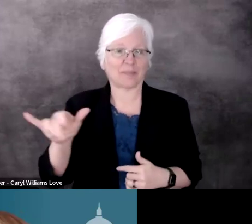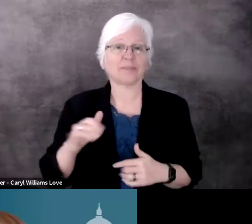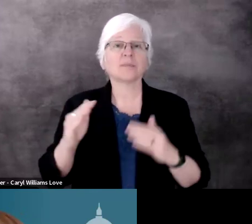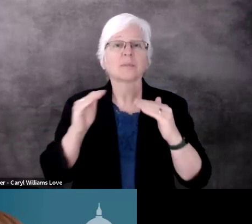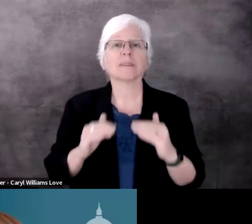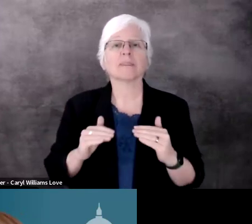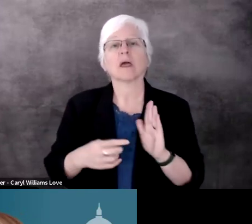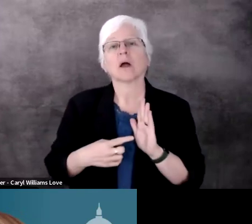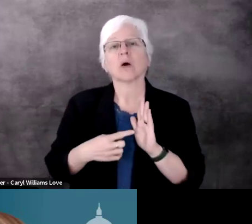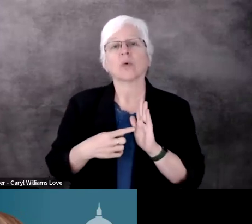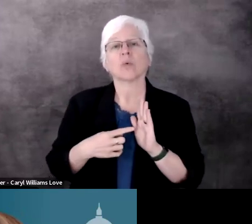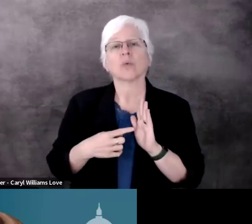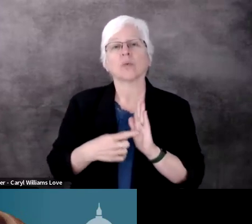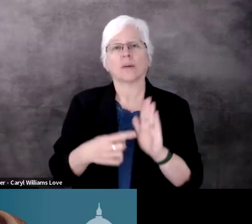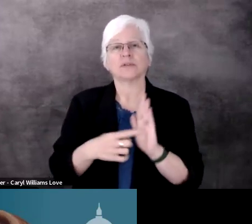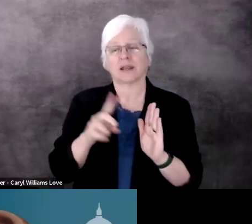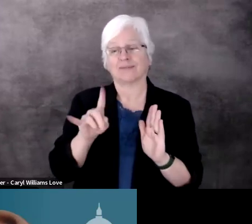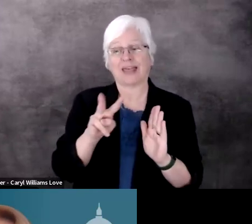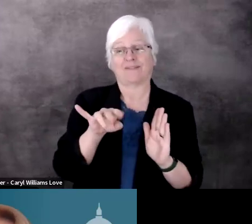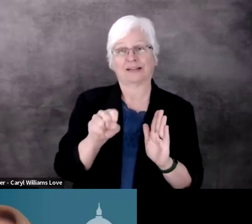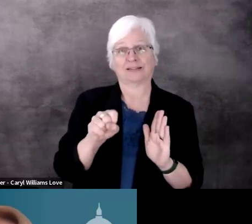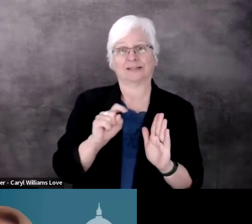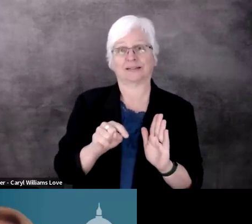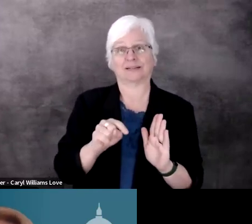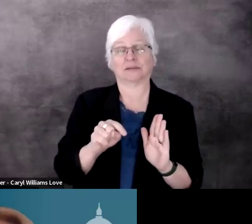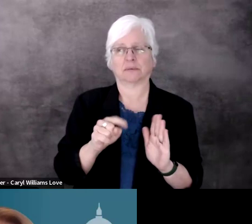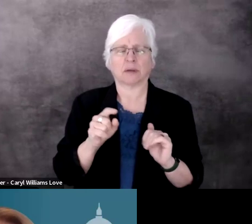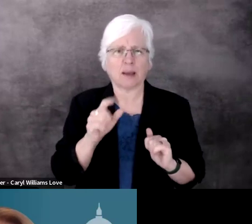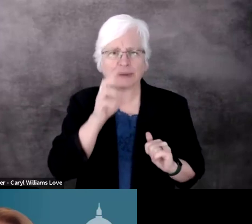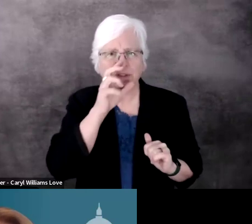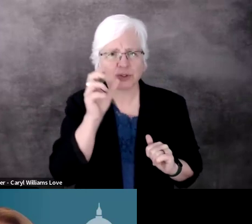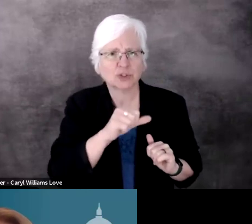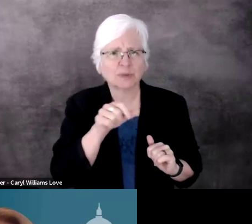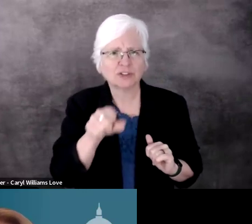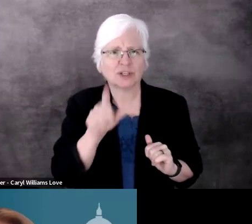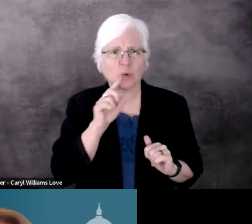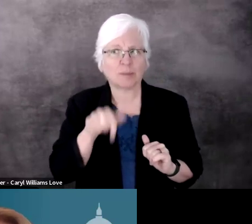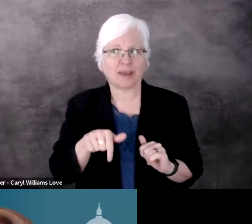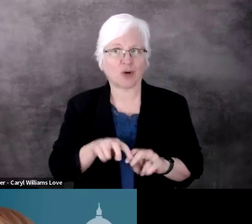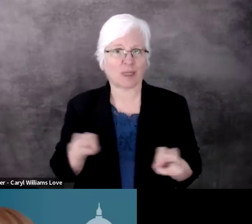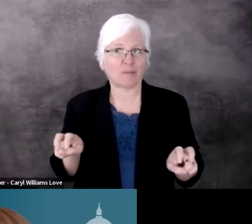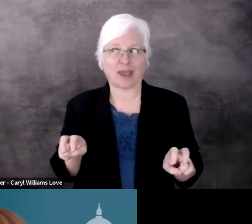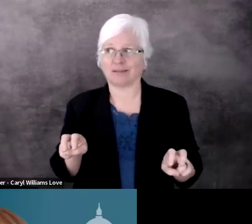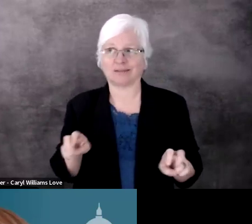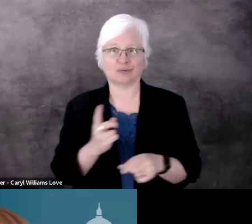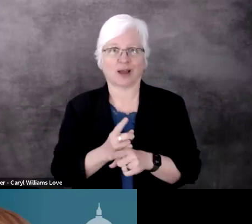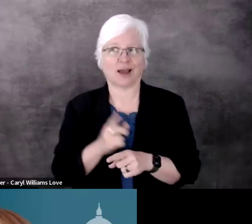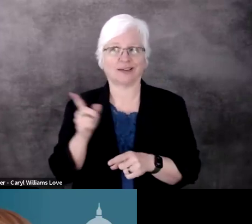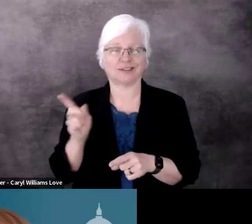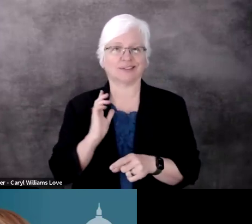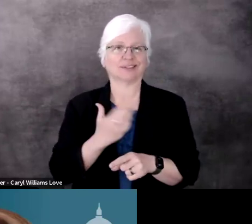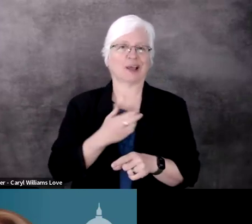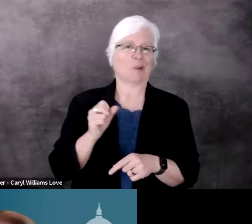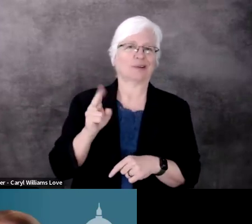Representative Davis, who I adore, I'm assuming she's going to be on the panel because she's like our substance use expert. If she's